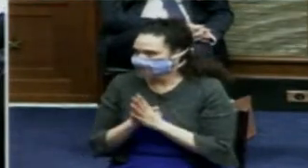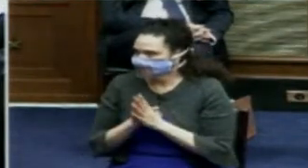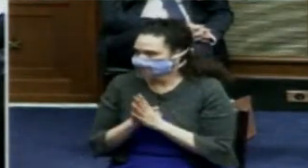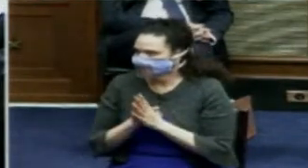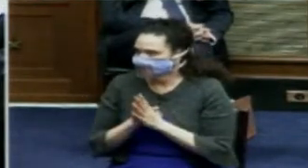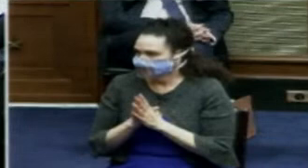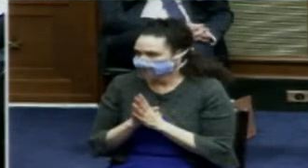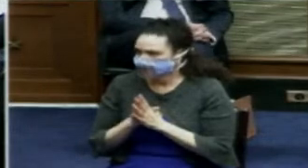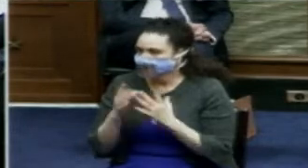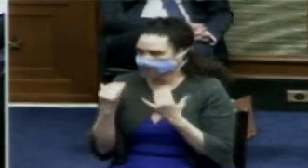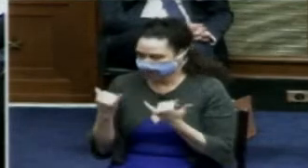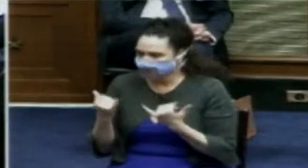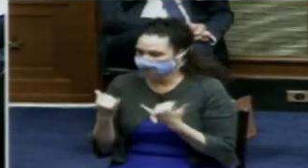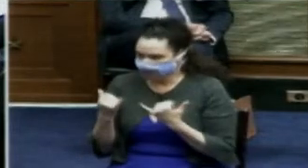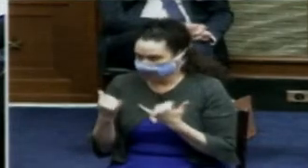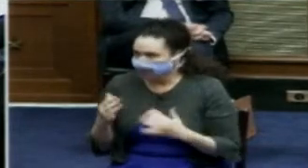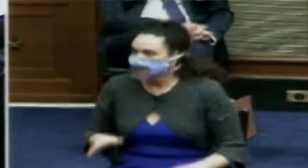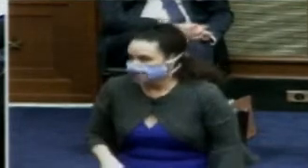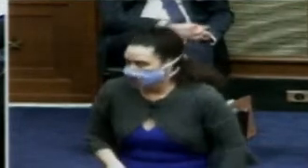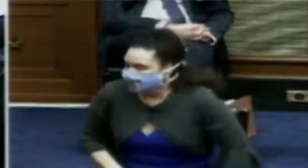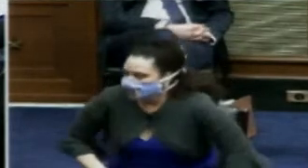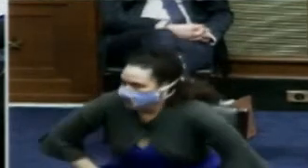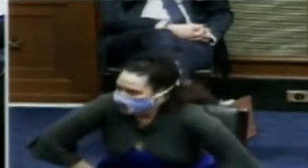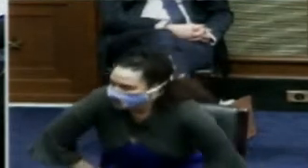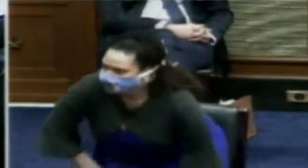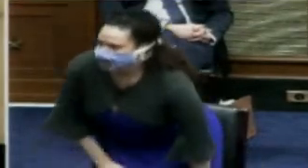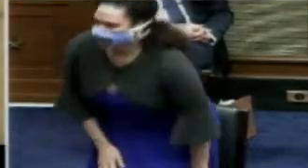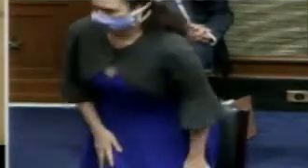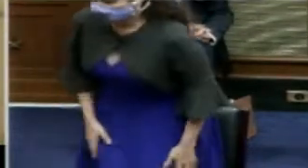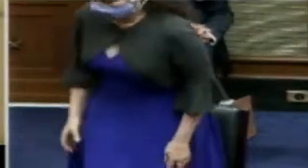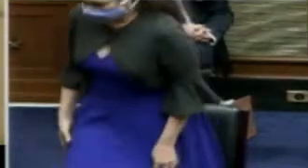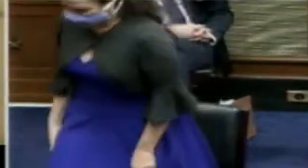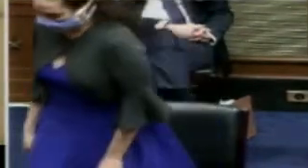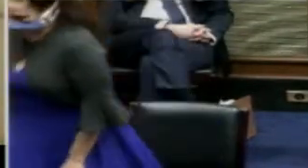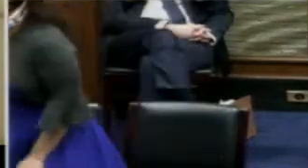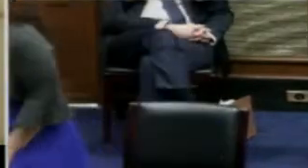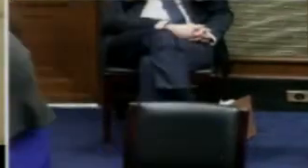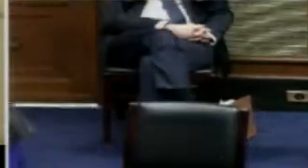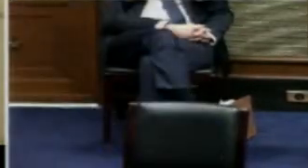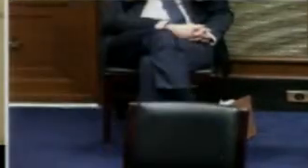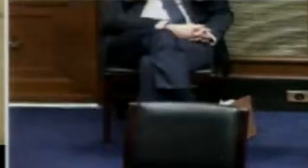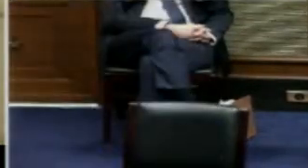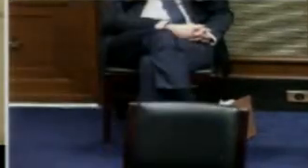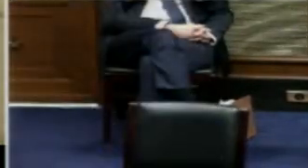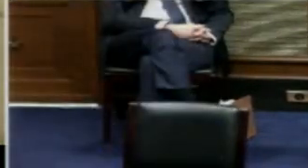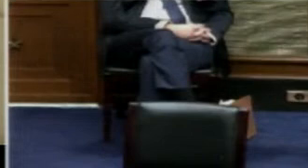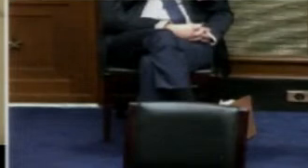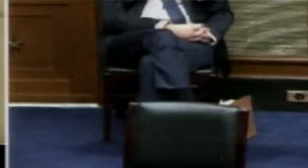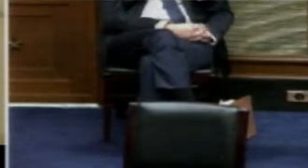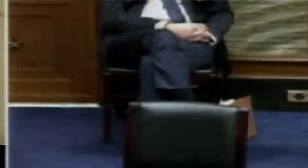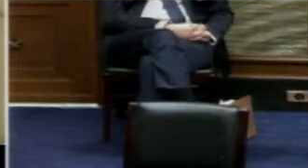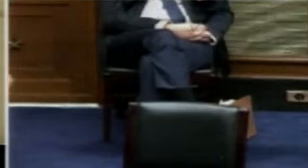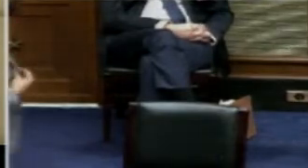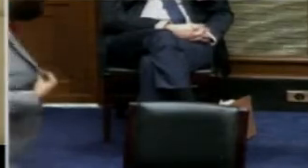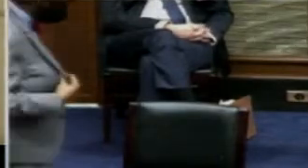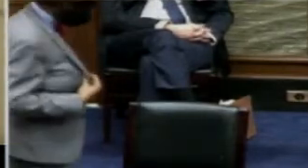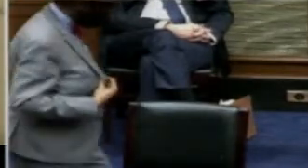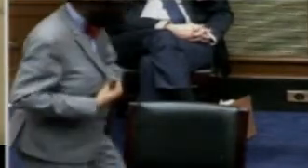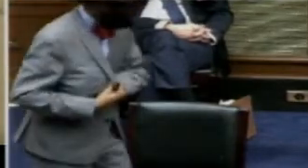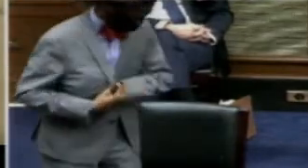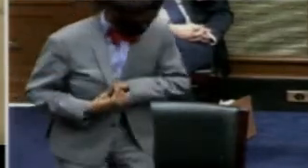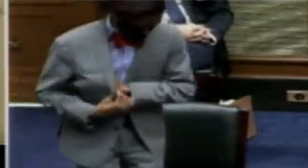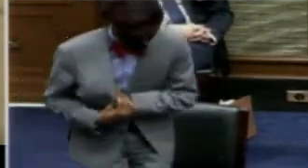I thank the chairwoman, and I thank Mr. Conley, my friend from Virginia, for just letting the cat out of the bag himself. He stated very